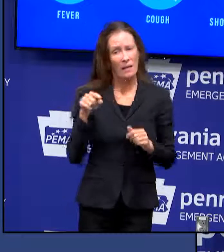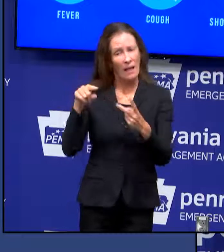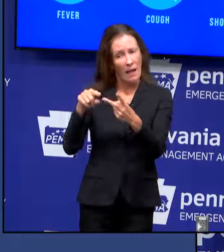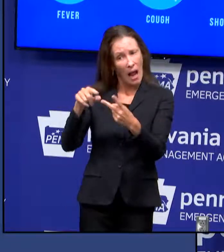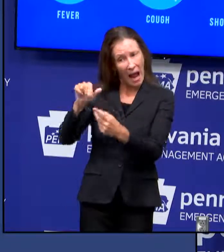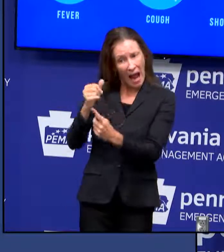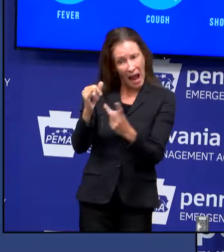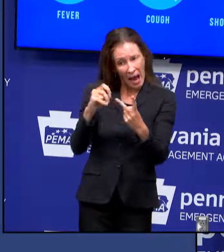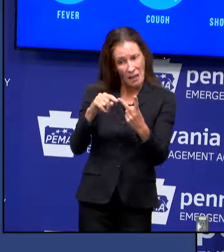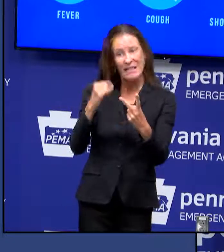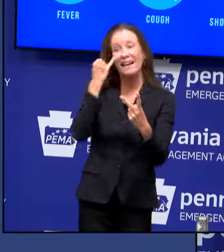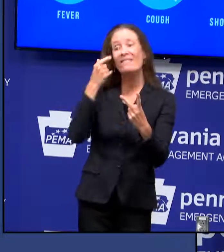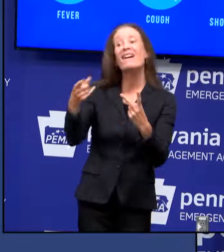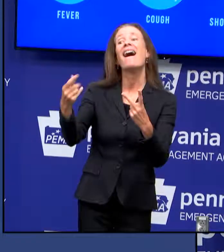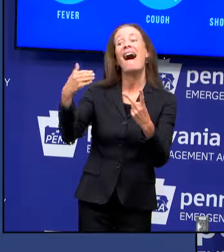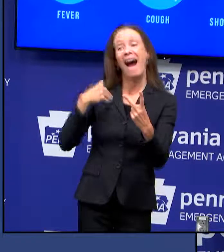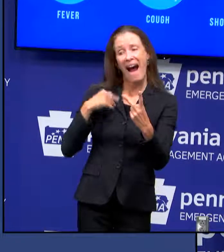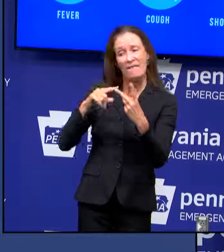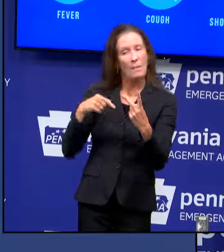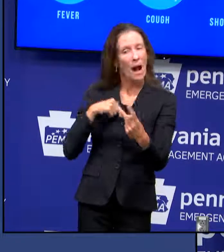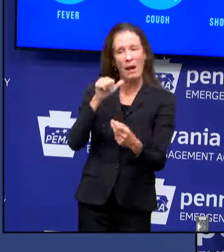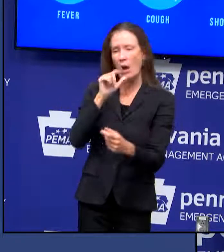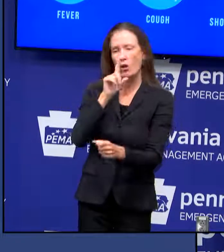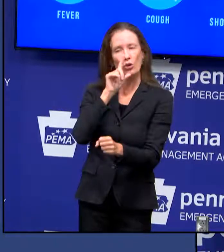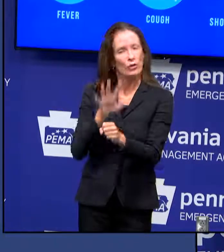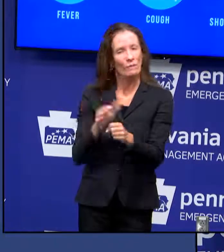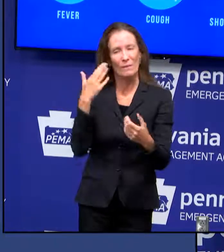category. Does that answer your question? Okay.